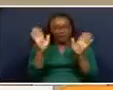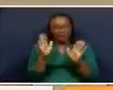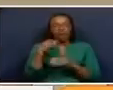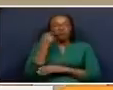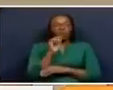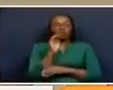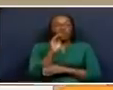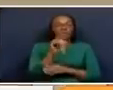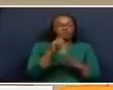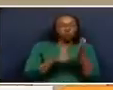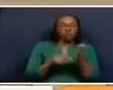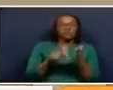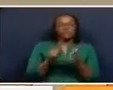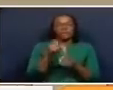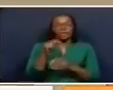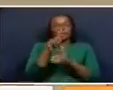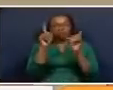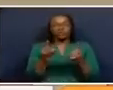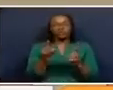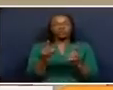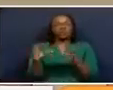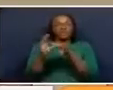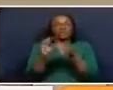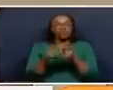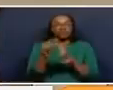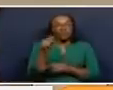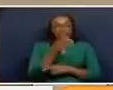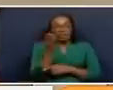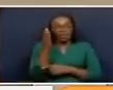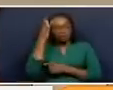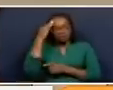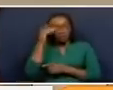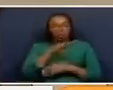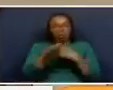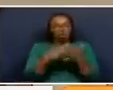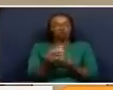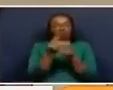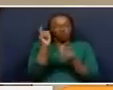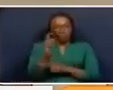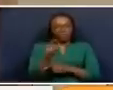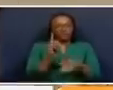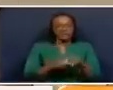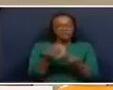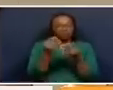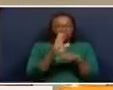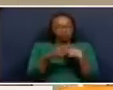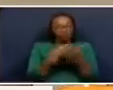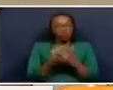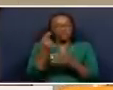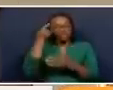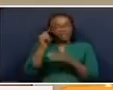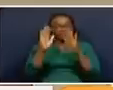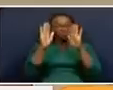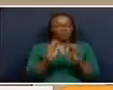asking which questions? Have any questions been leaked to any of them? All those things need to be sorted out. But once that is sorted, I think it's important for that